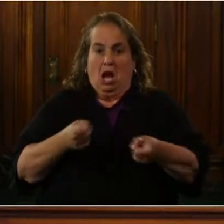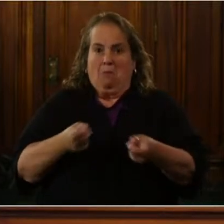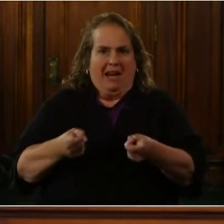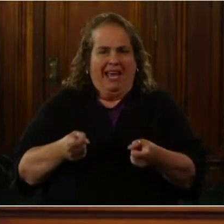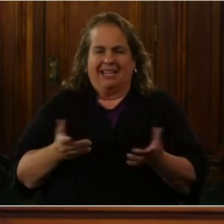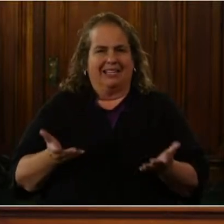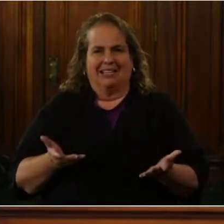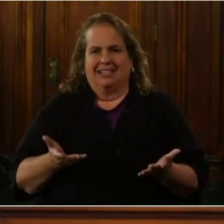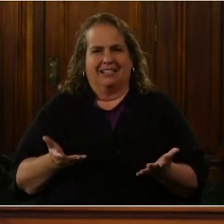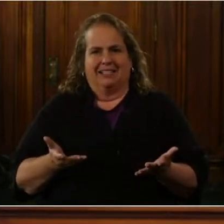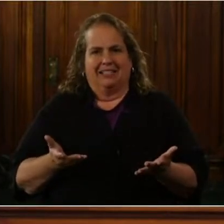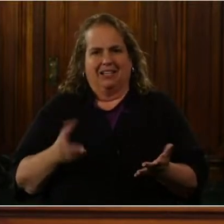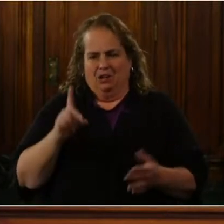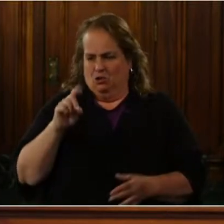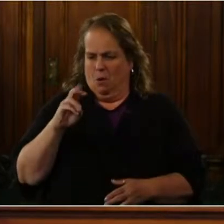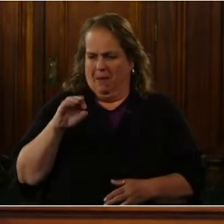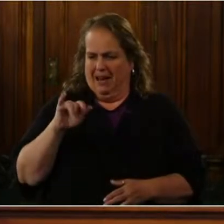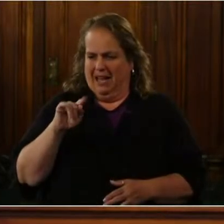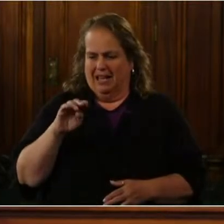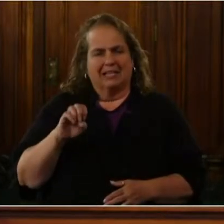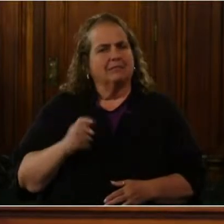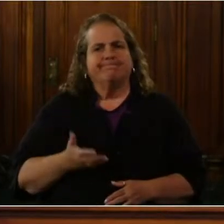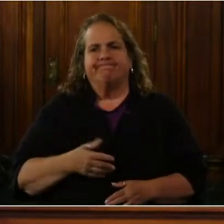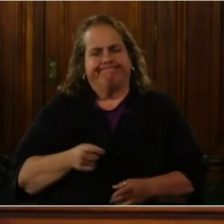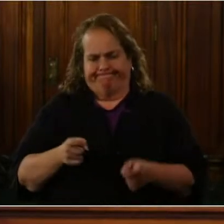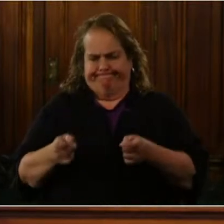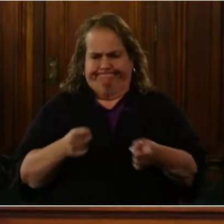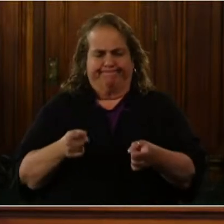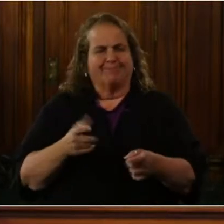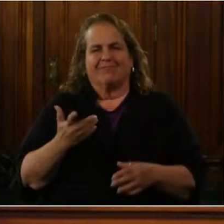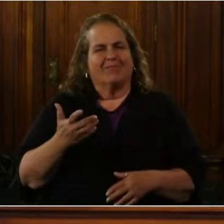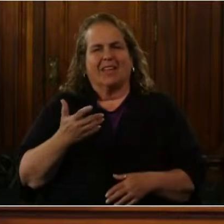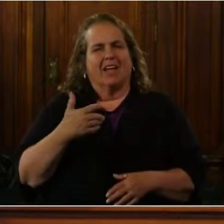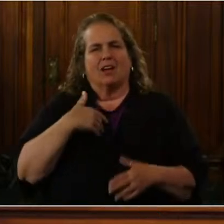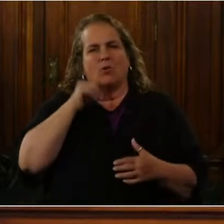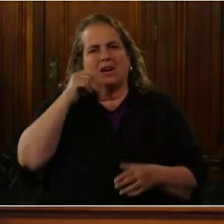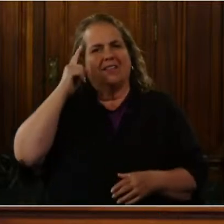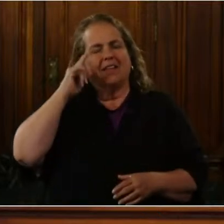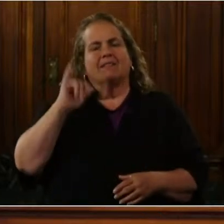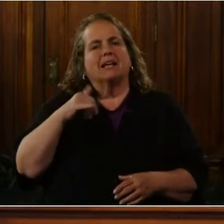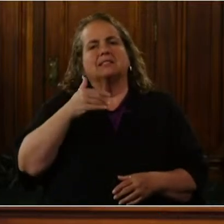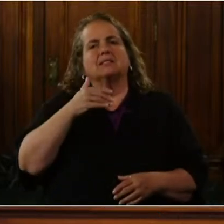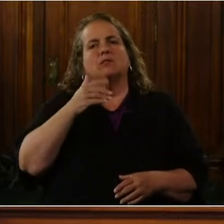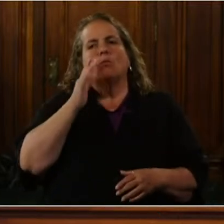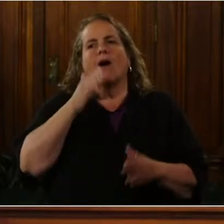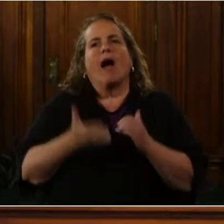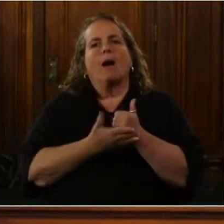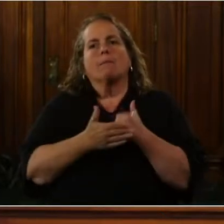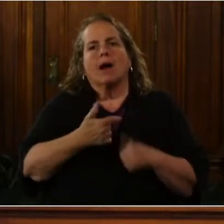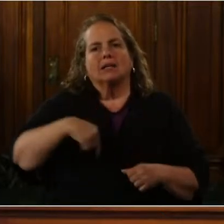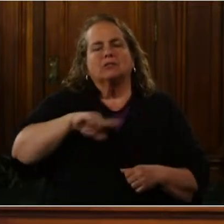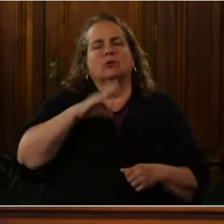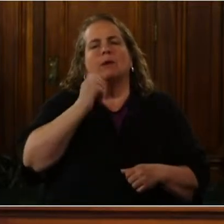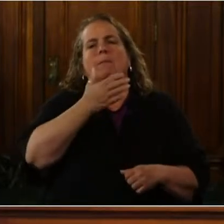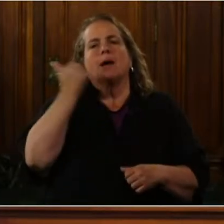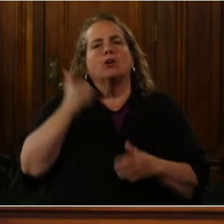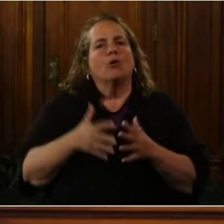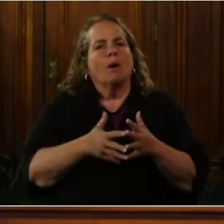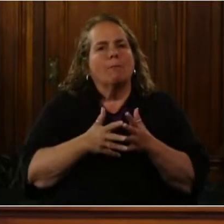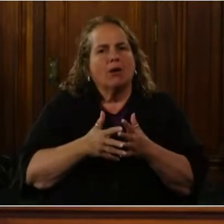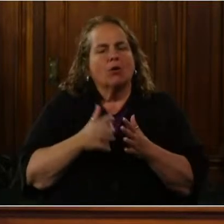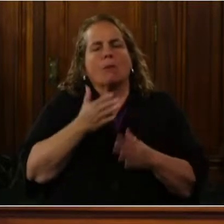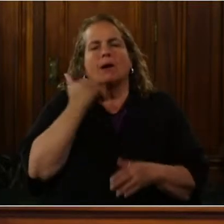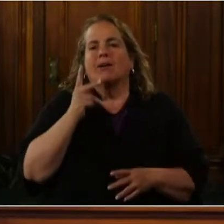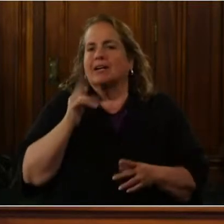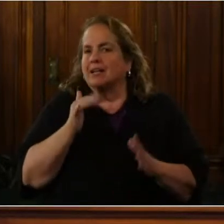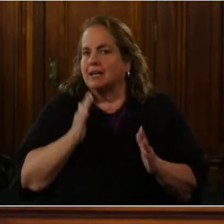showing that we are listening and want to be a part of a better America and a better Kentucky moving forward. Lawrence.